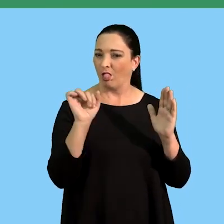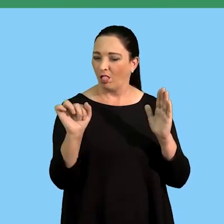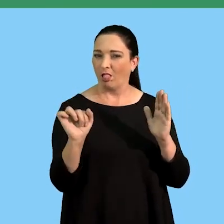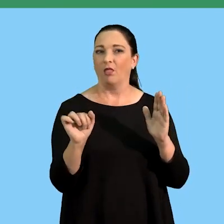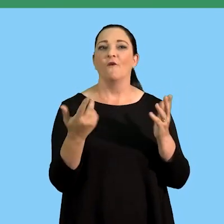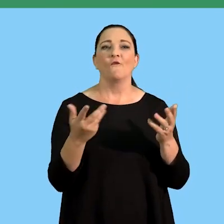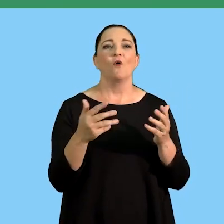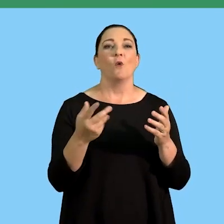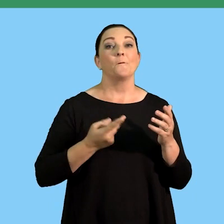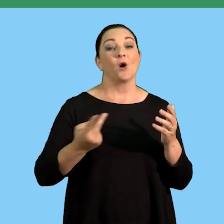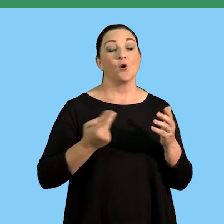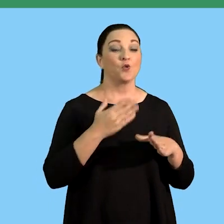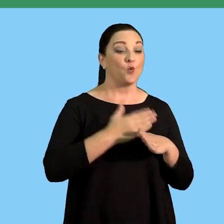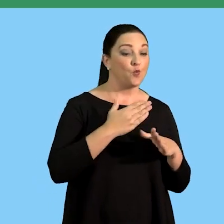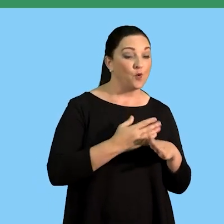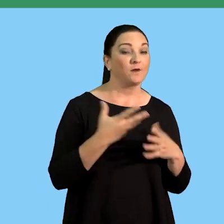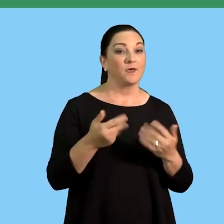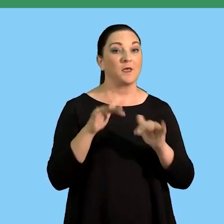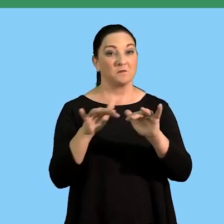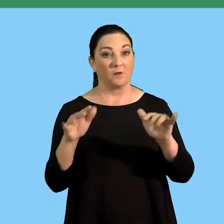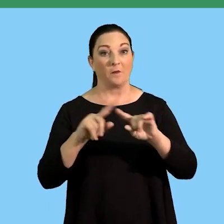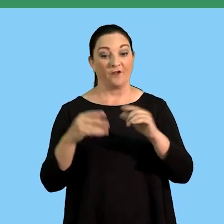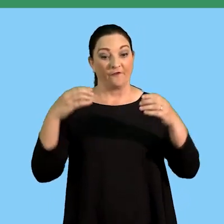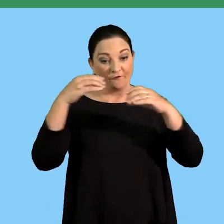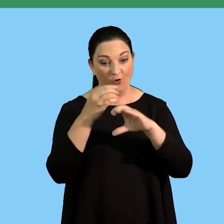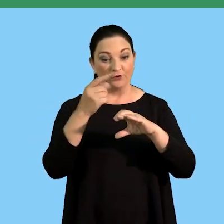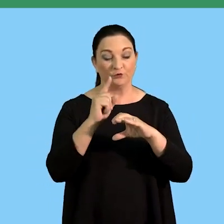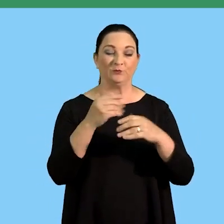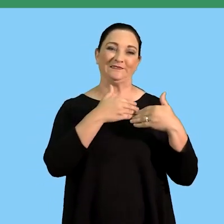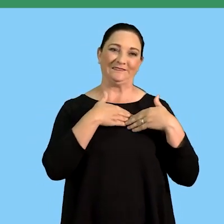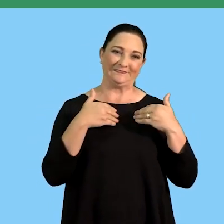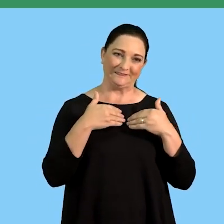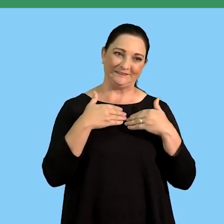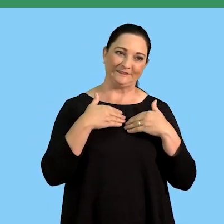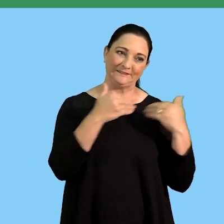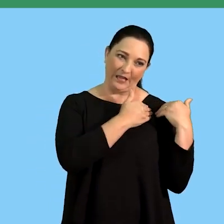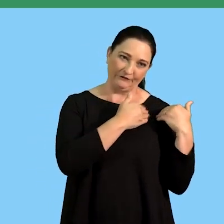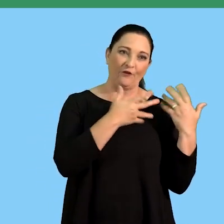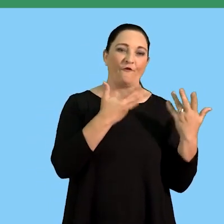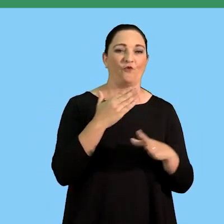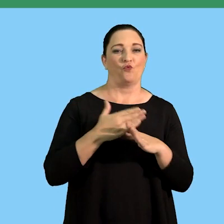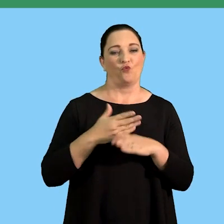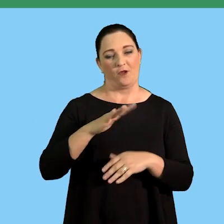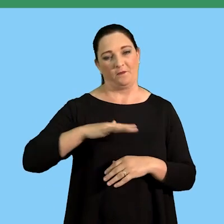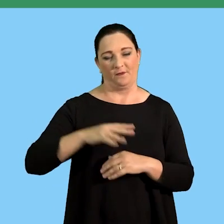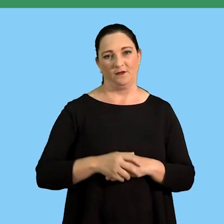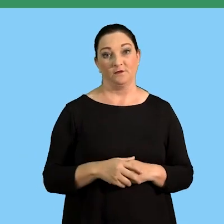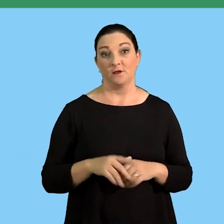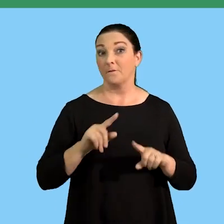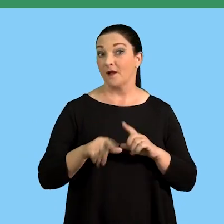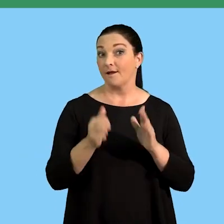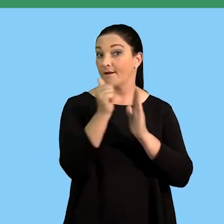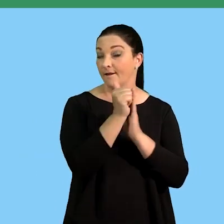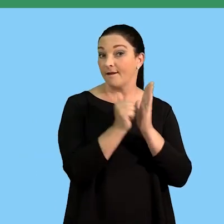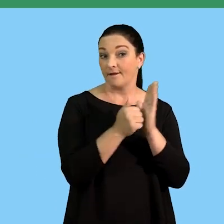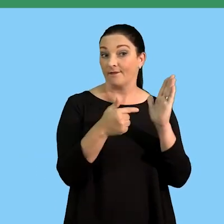employees, manufacturers and suppliers regarding health and safety in the workplace. So in simple terms, in